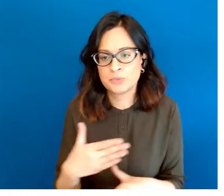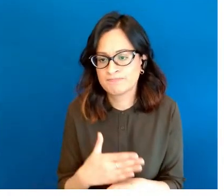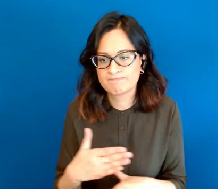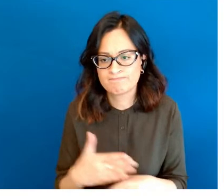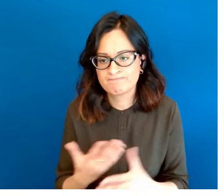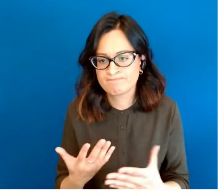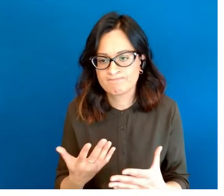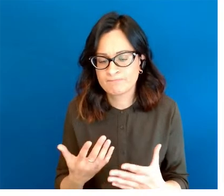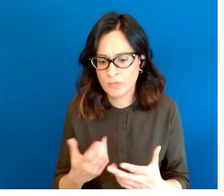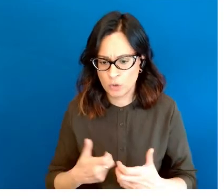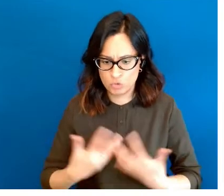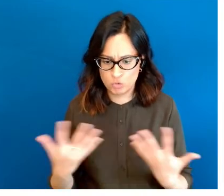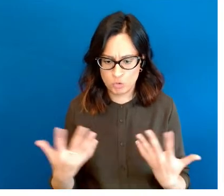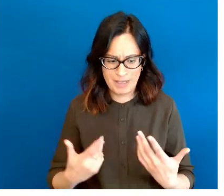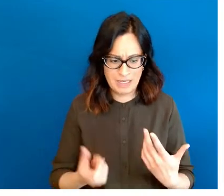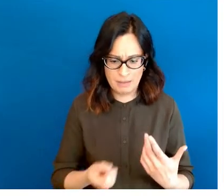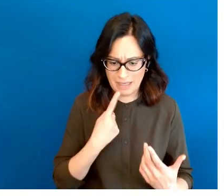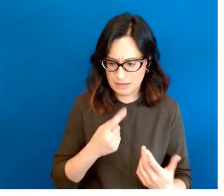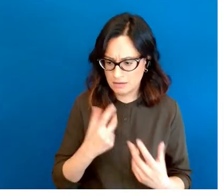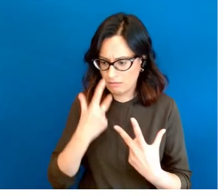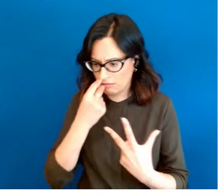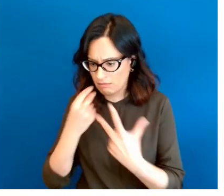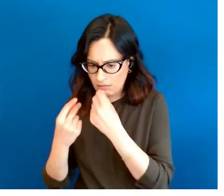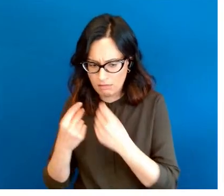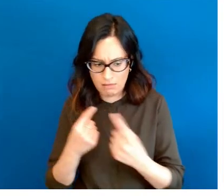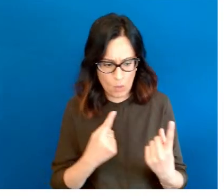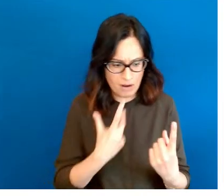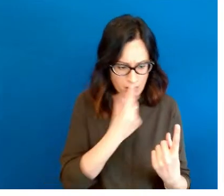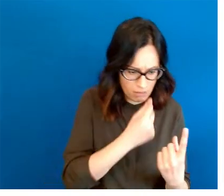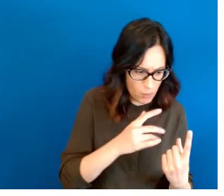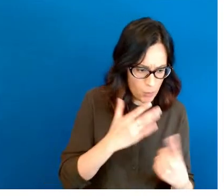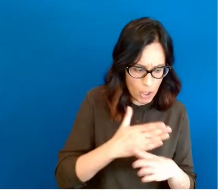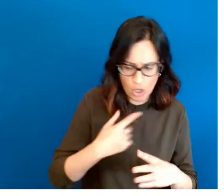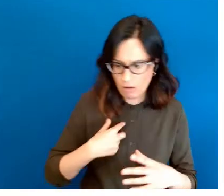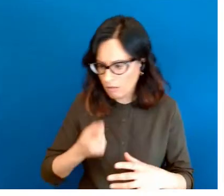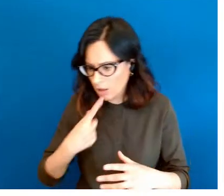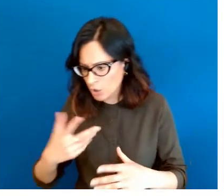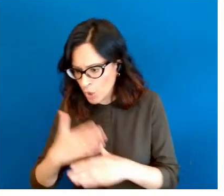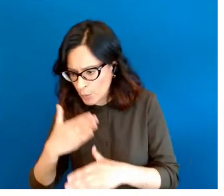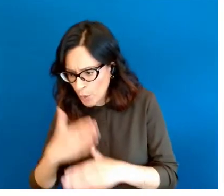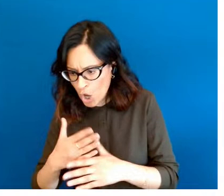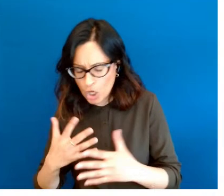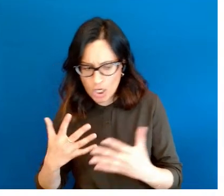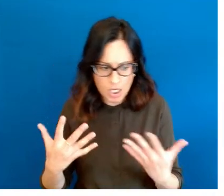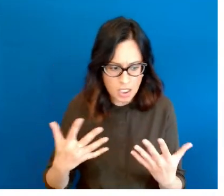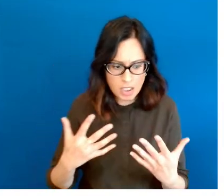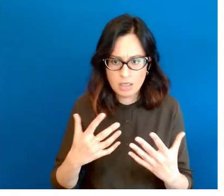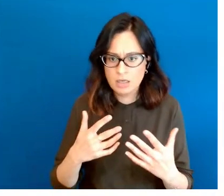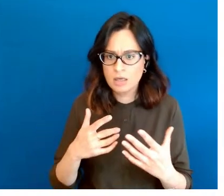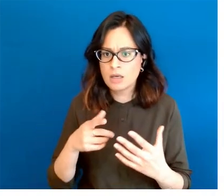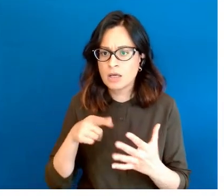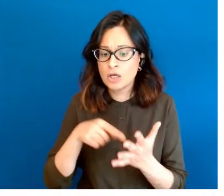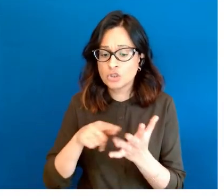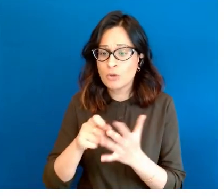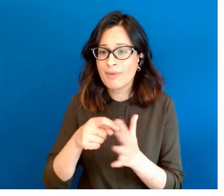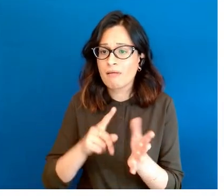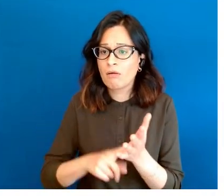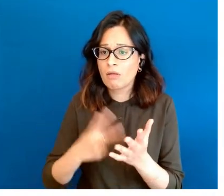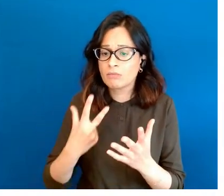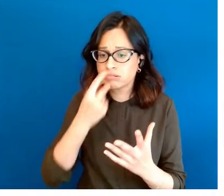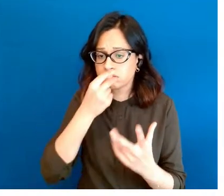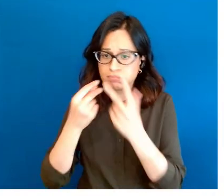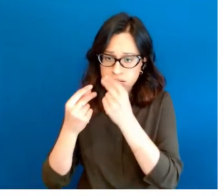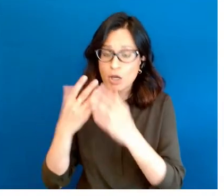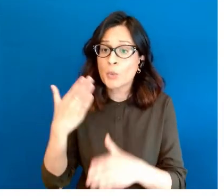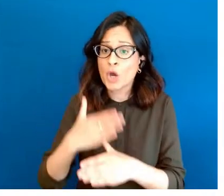two medications, neither of which are terribly effective, and together which aren't any more effective. Sorry, topical nasal steroids are clearly very effective, but adding the antihistamine